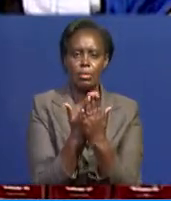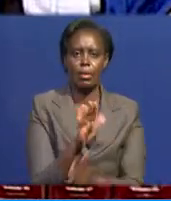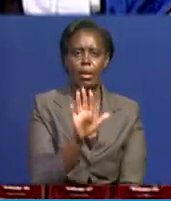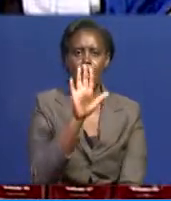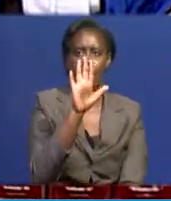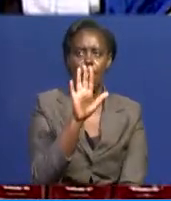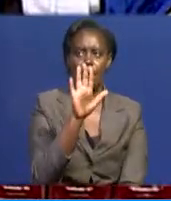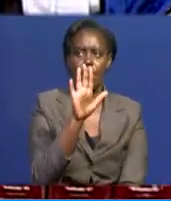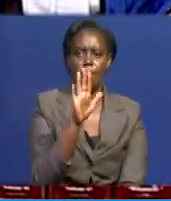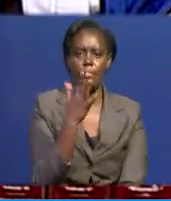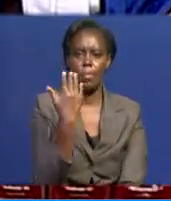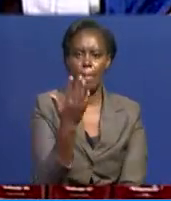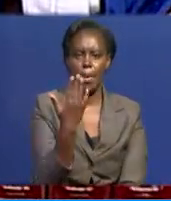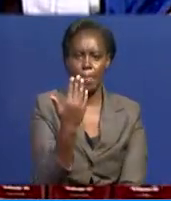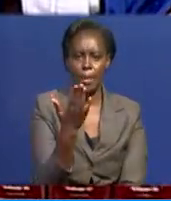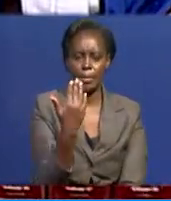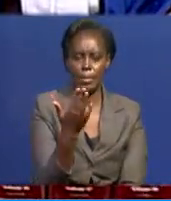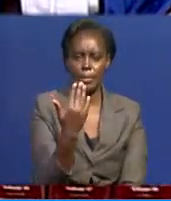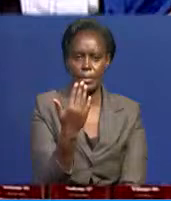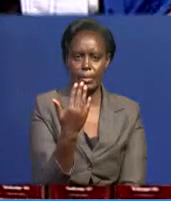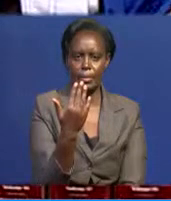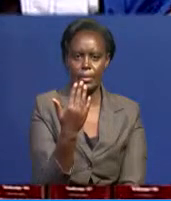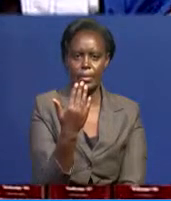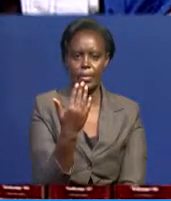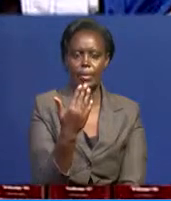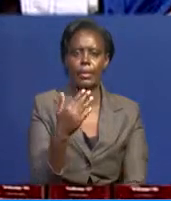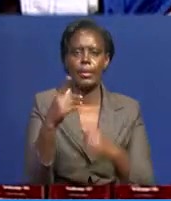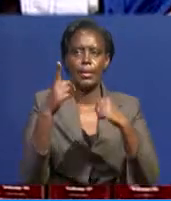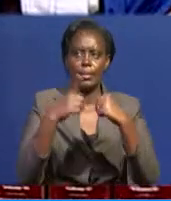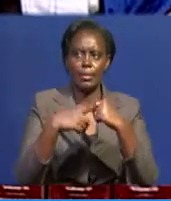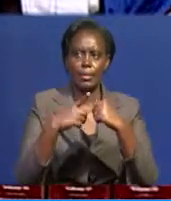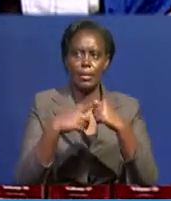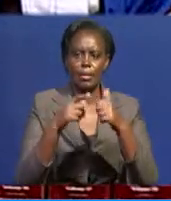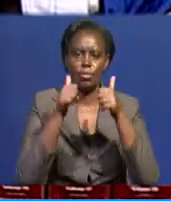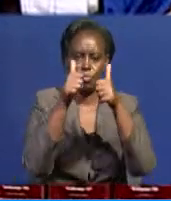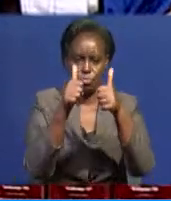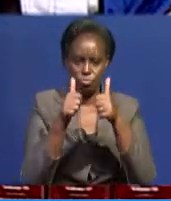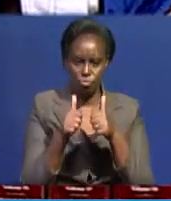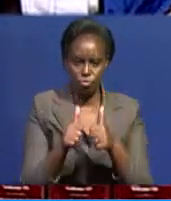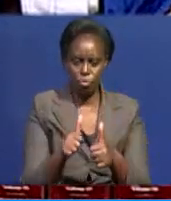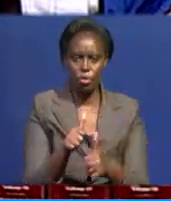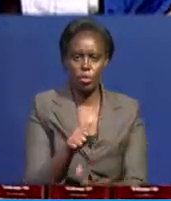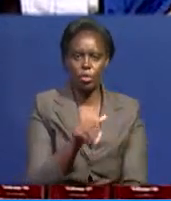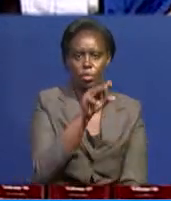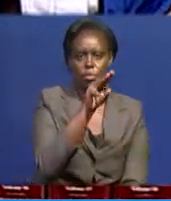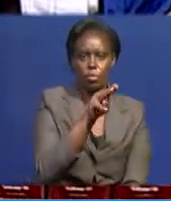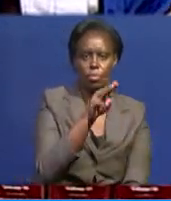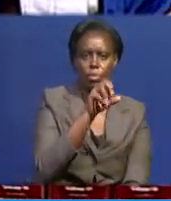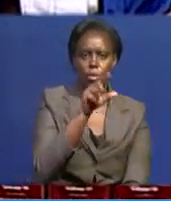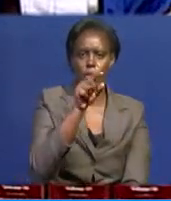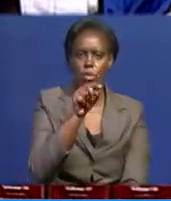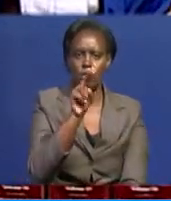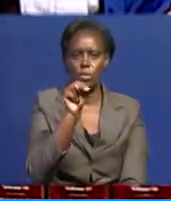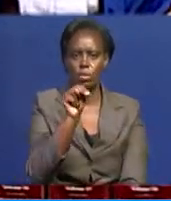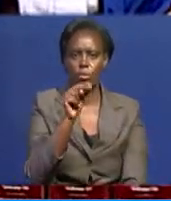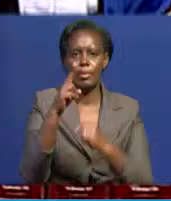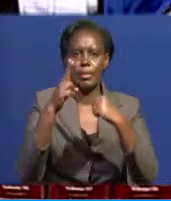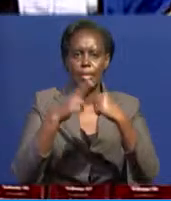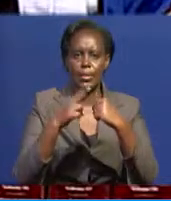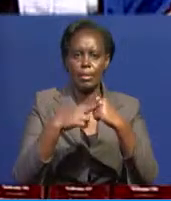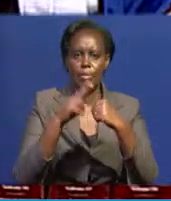Order number five, papers. Order number six, notices of motion. Order number